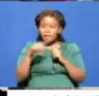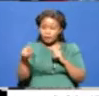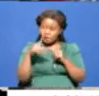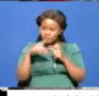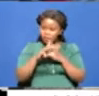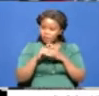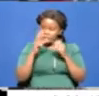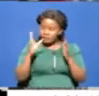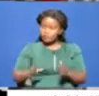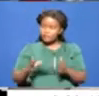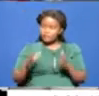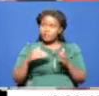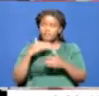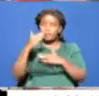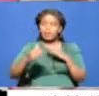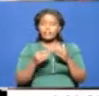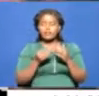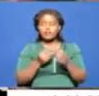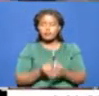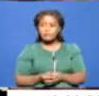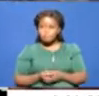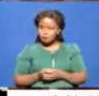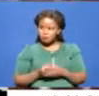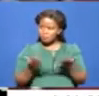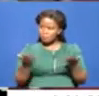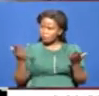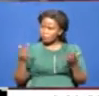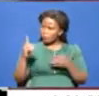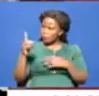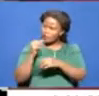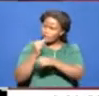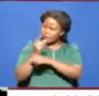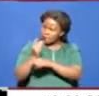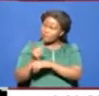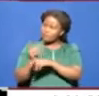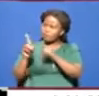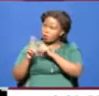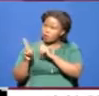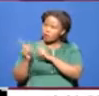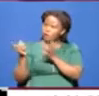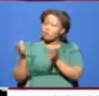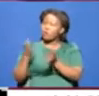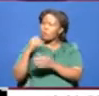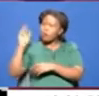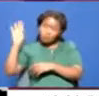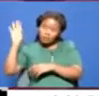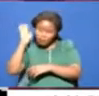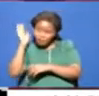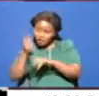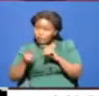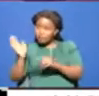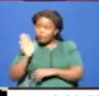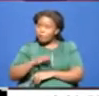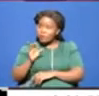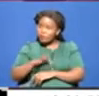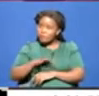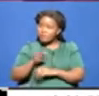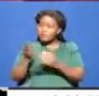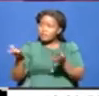come. And in 1 minute before we wind up, it will be very fair just to also hear from the women's side. And we're joined by